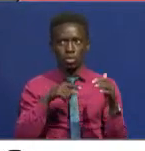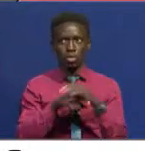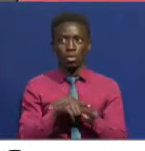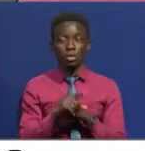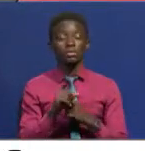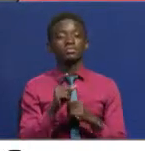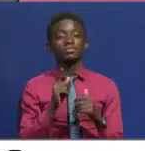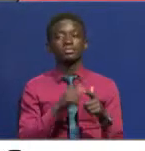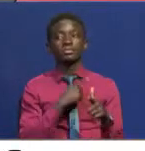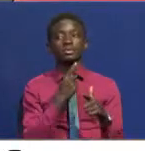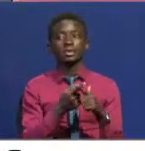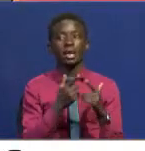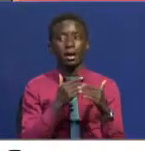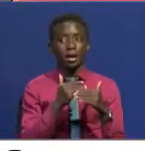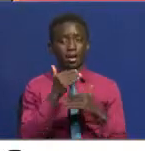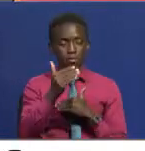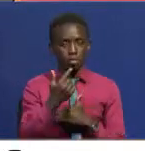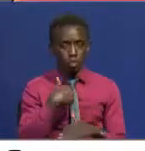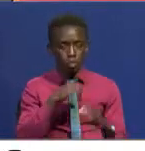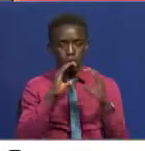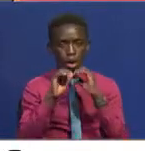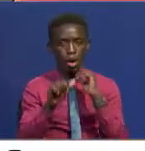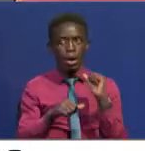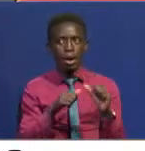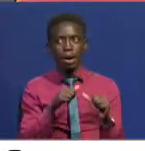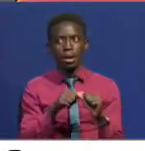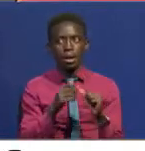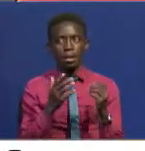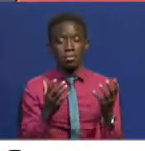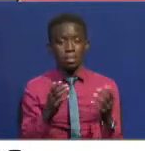And then after that, let's talk about Scrabble.